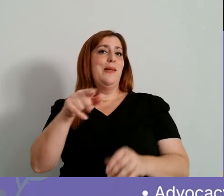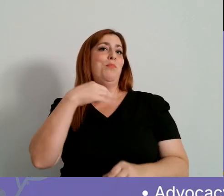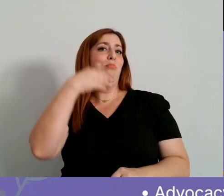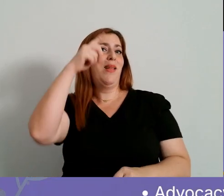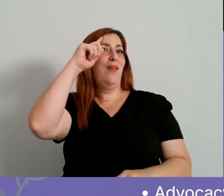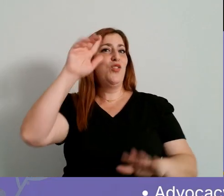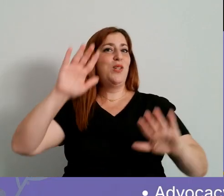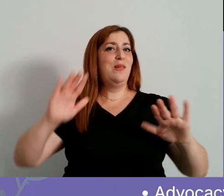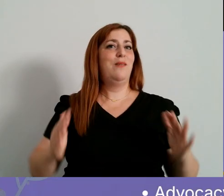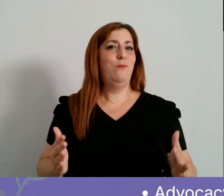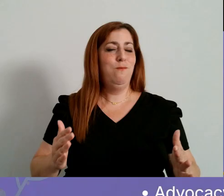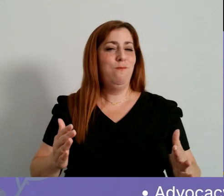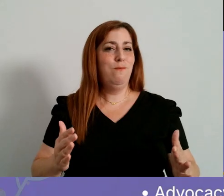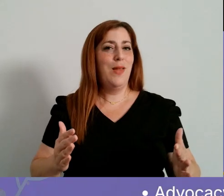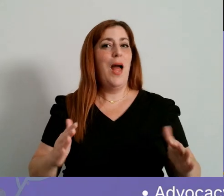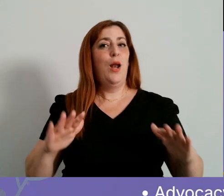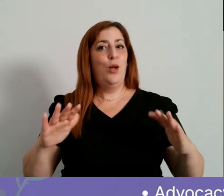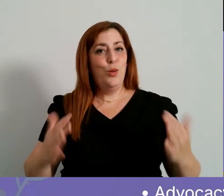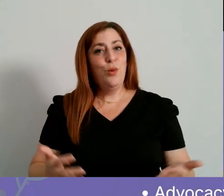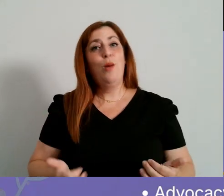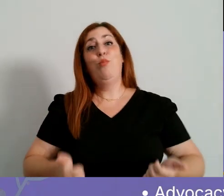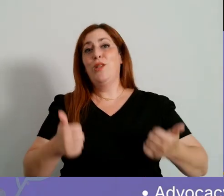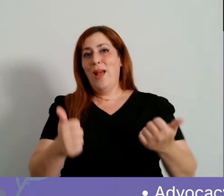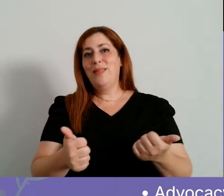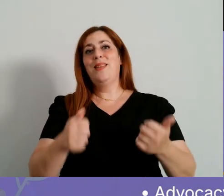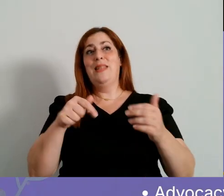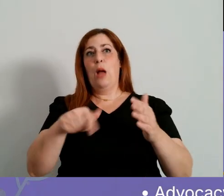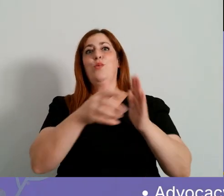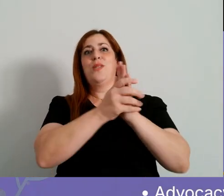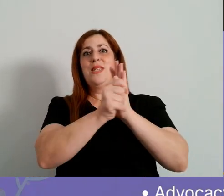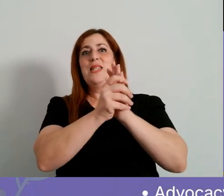or again, advocacy is a learned skill.